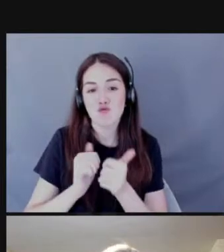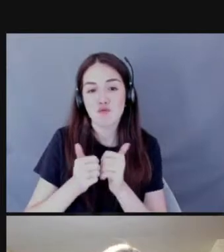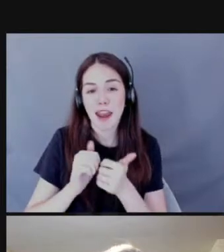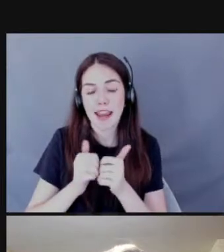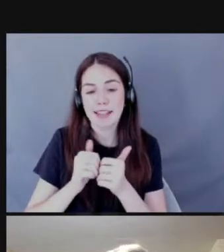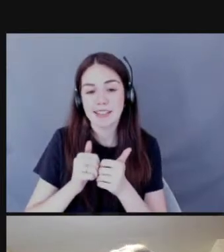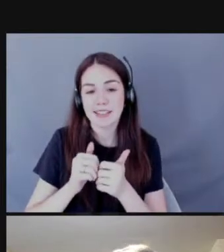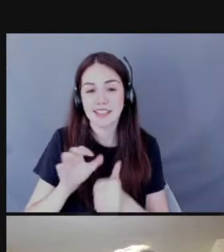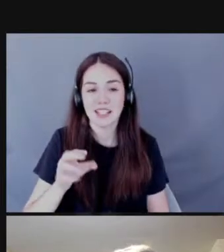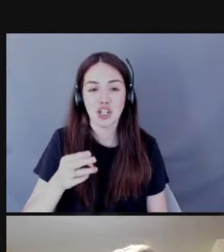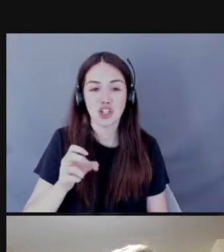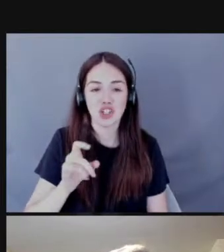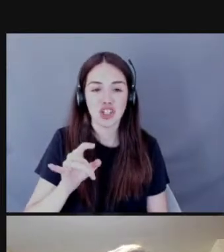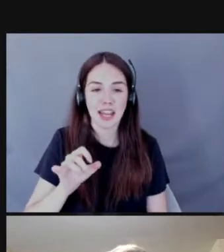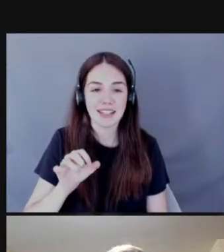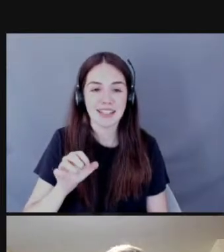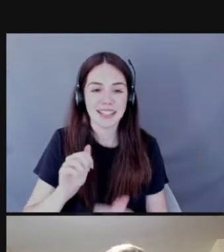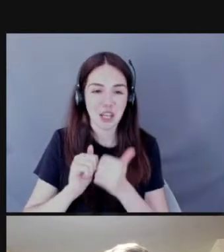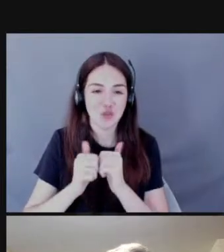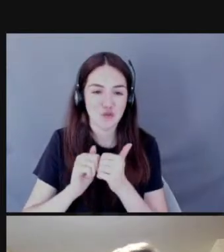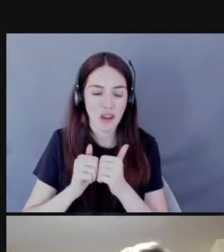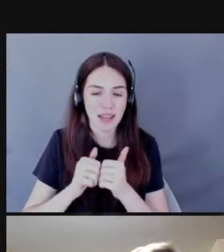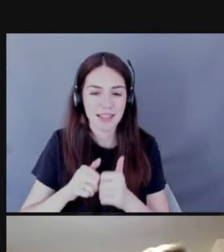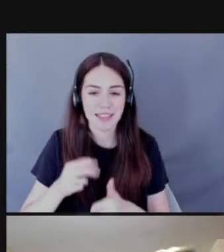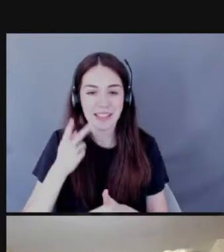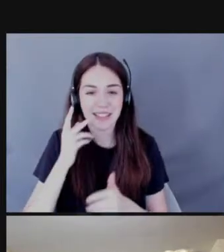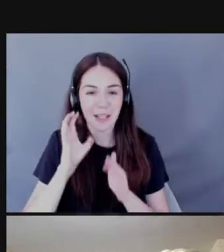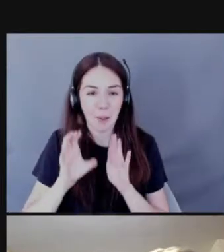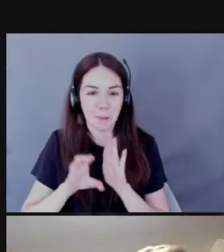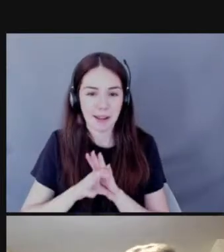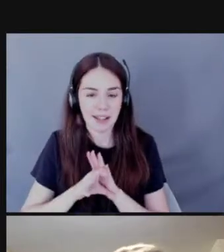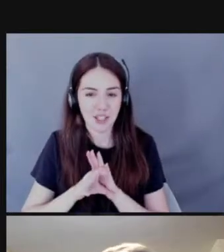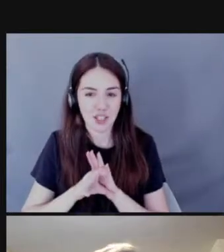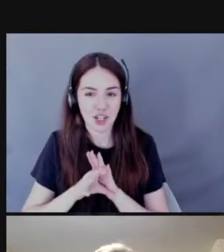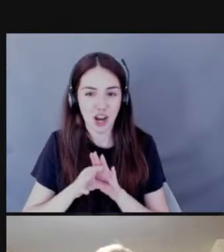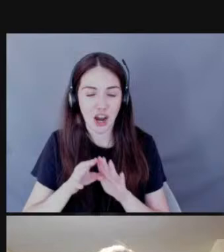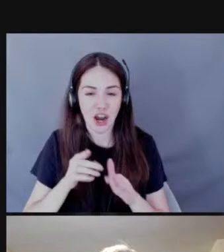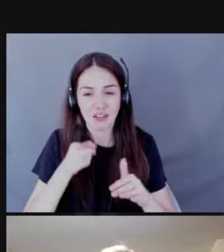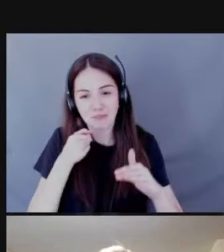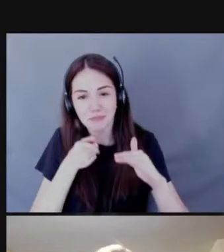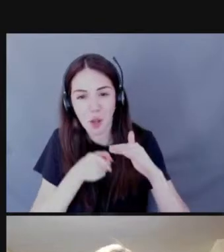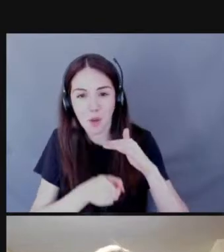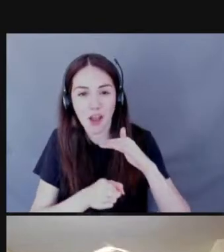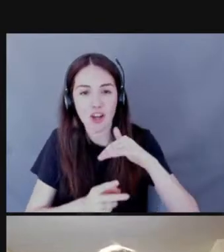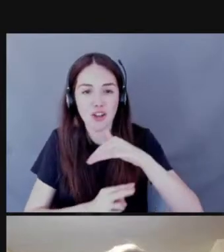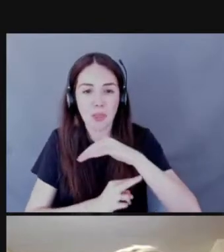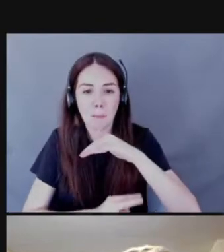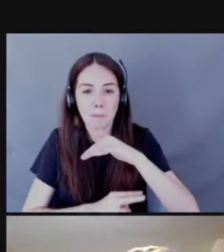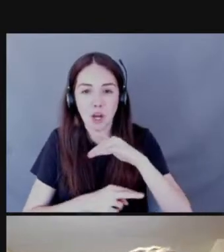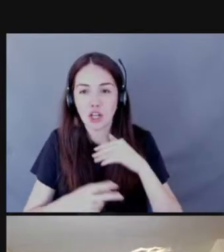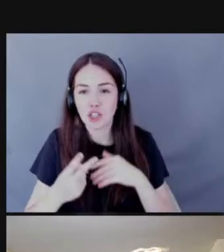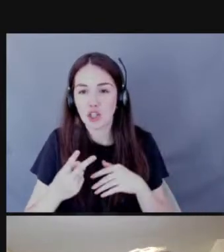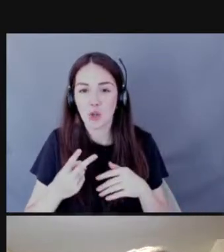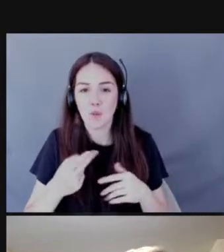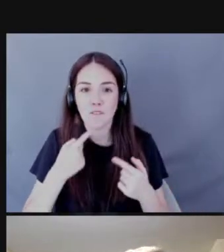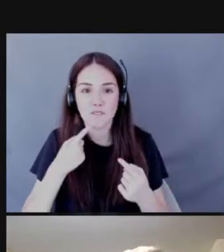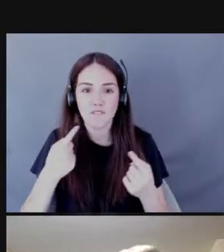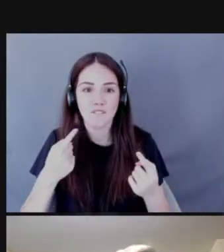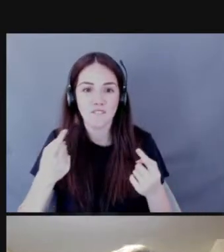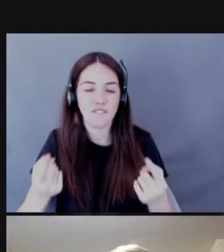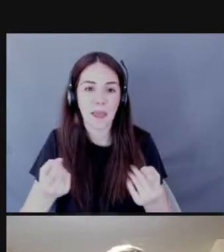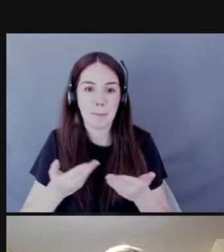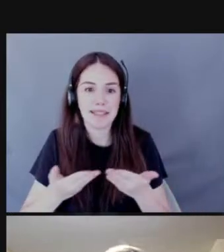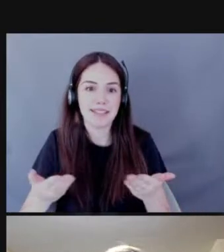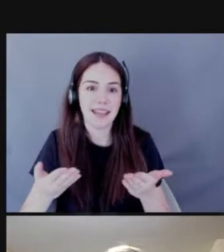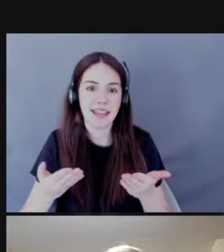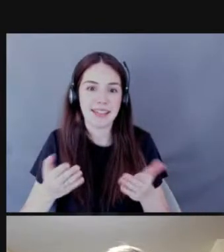can see here a picture of Chessie Racing going underneath the Bay Bridge, two icons together. You